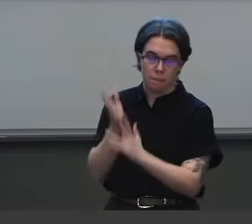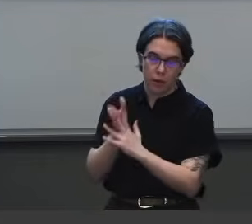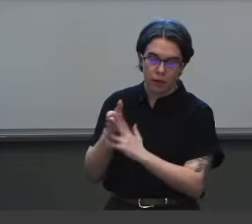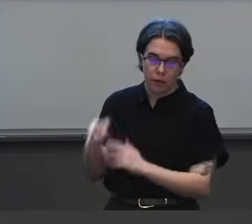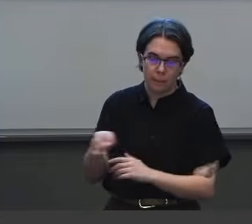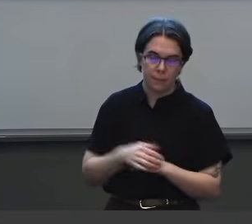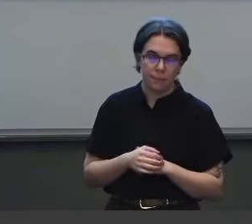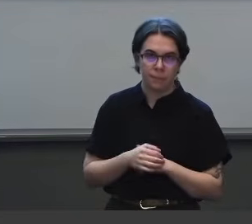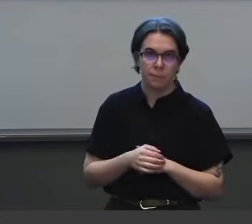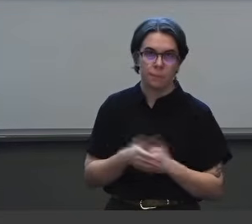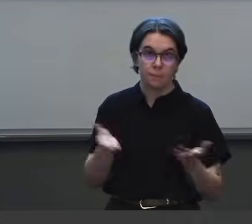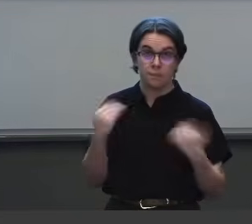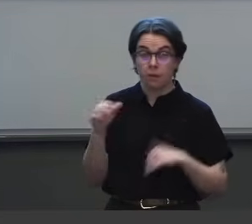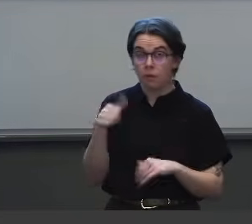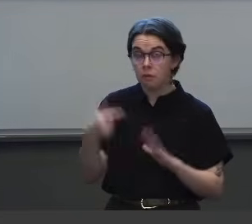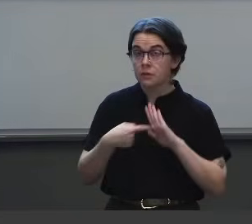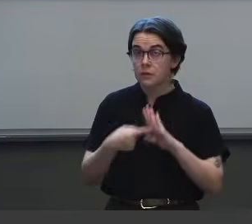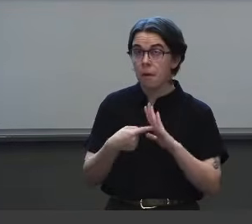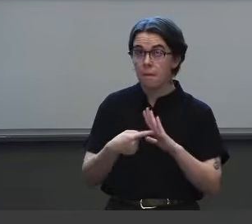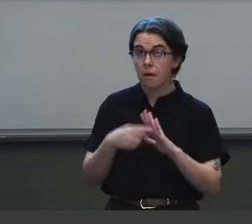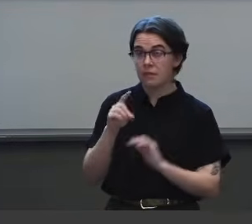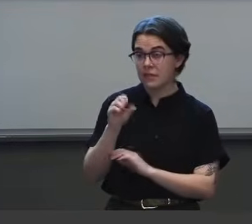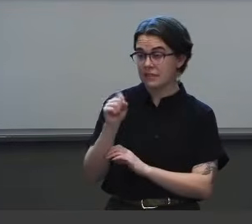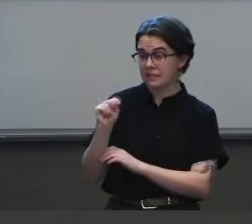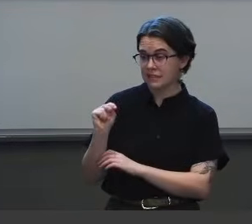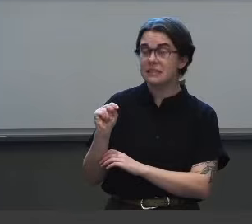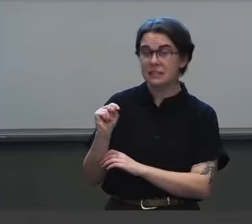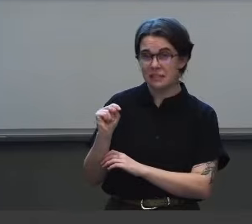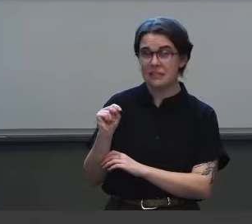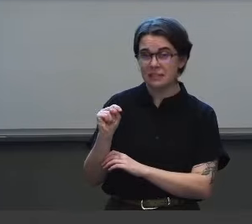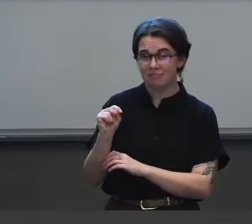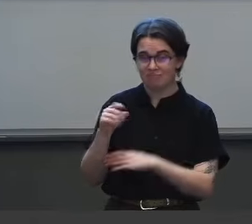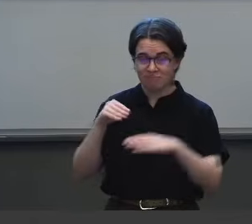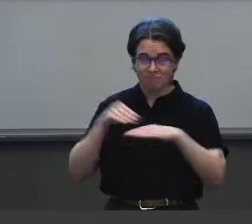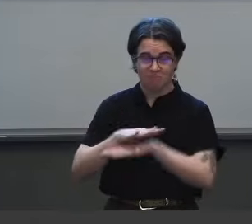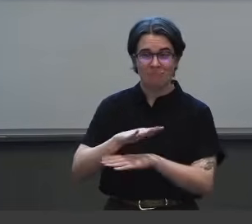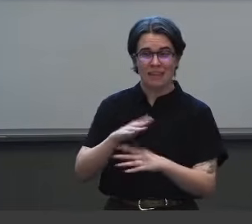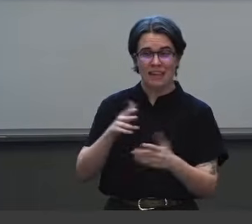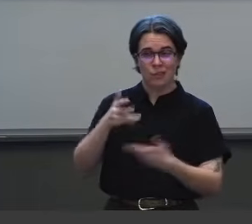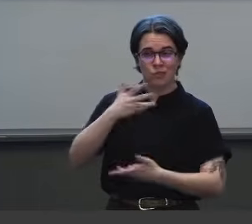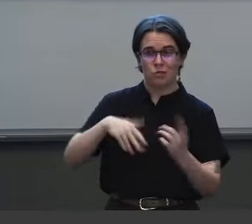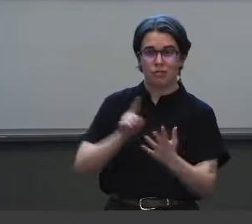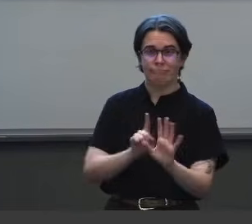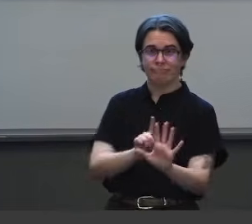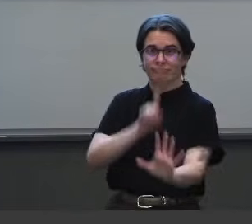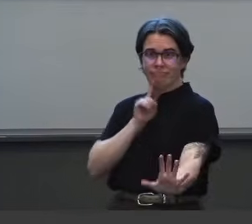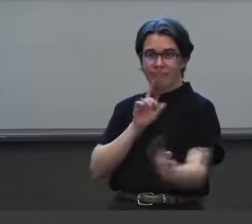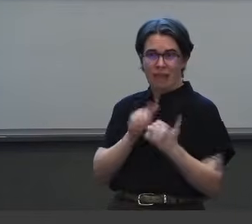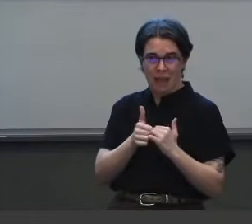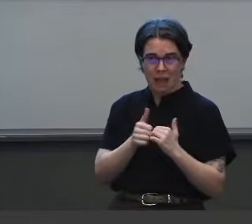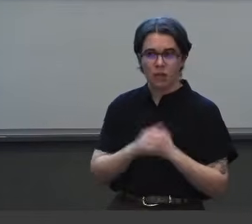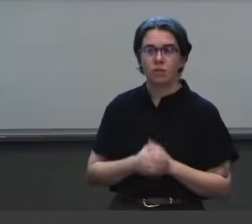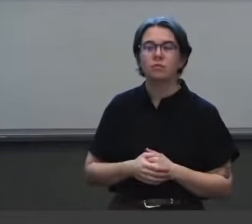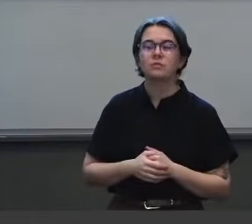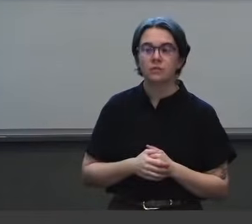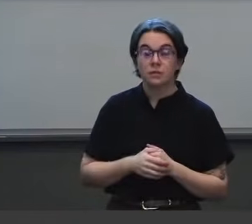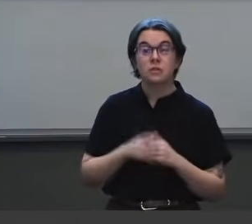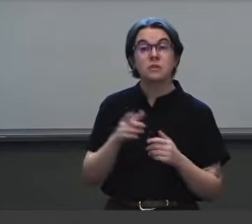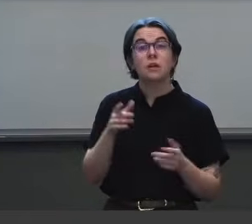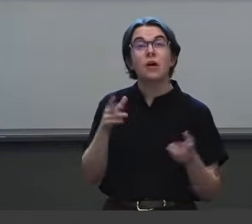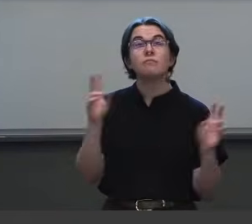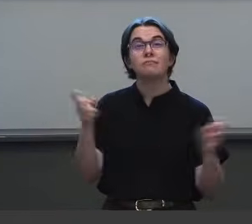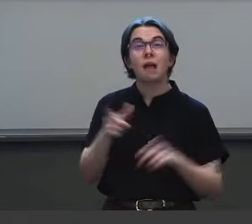Here's another example of how decreased sound tolerance can lead to social exclusion. In the school setting, the noise at lunchtime in high